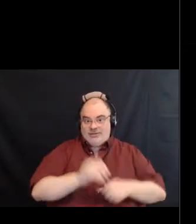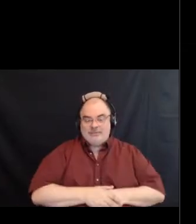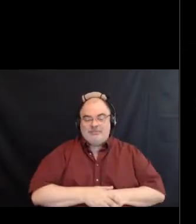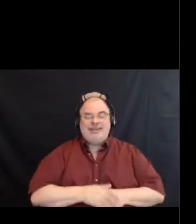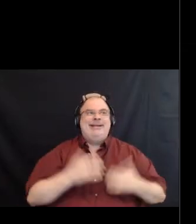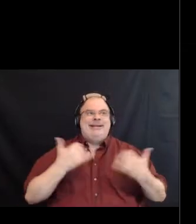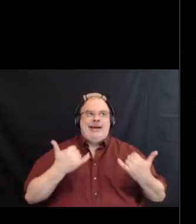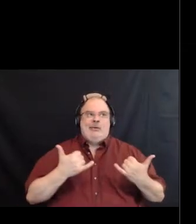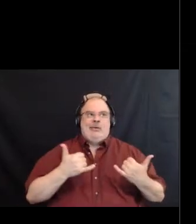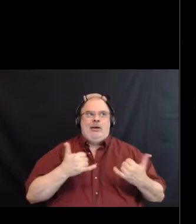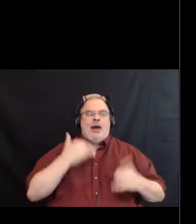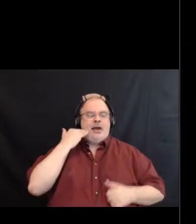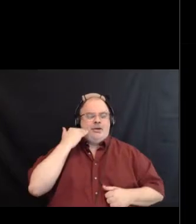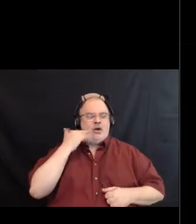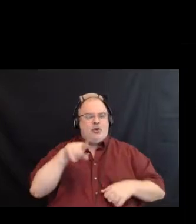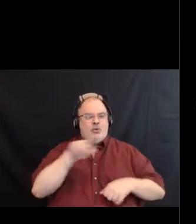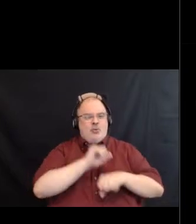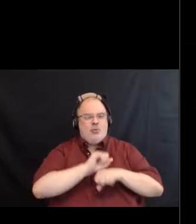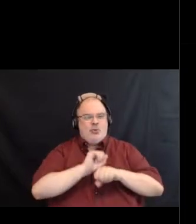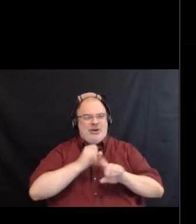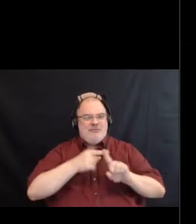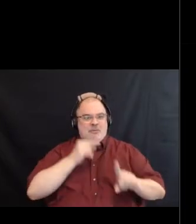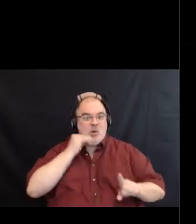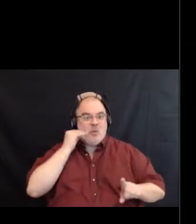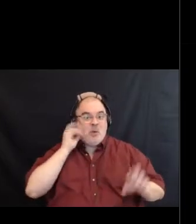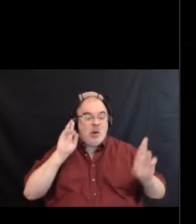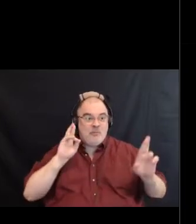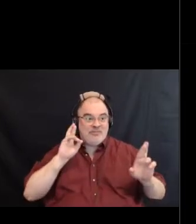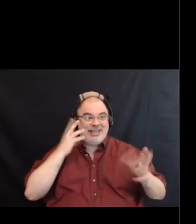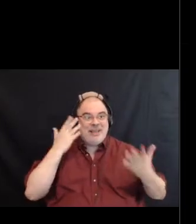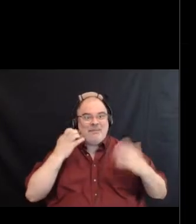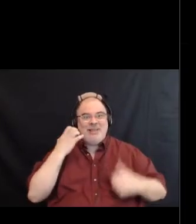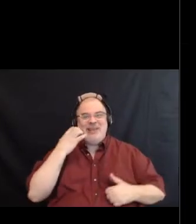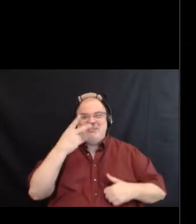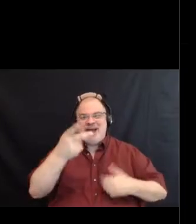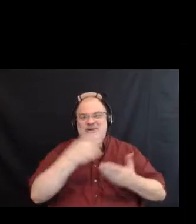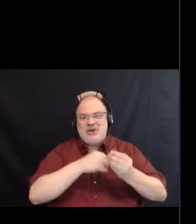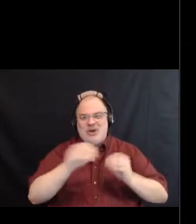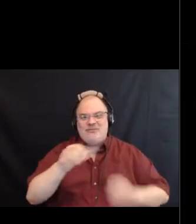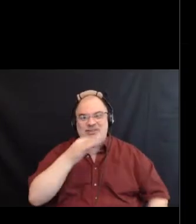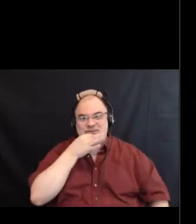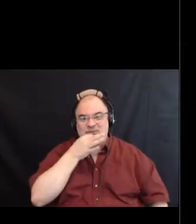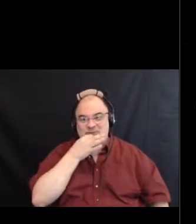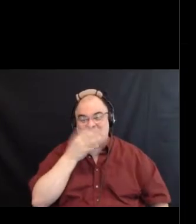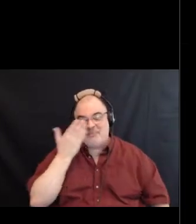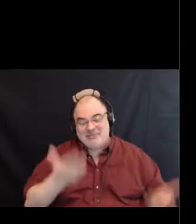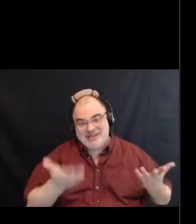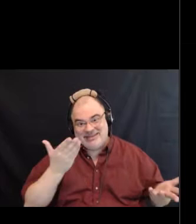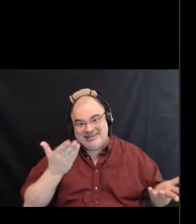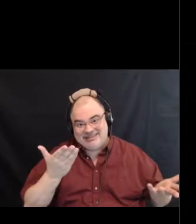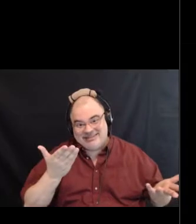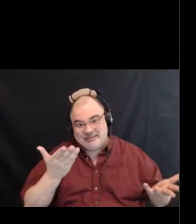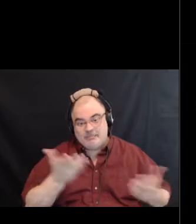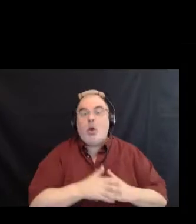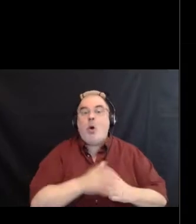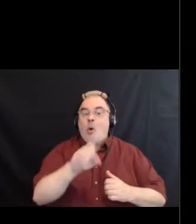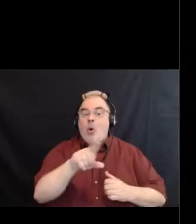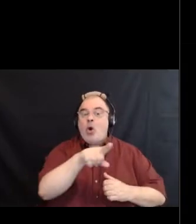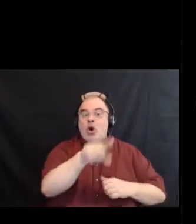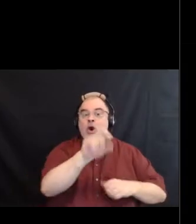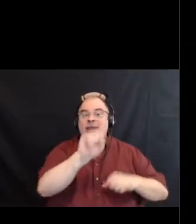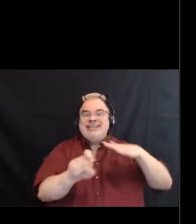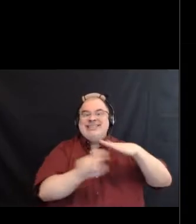still, but hopefully we'll go back to the office soon, or you can pass these out electronically. So